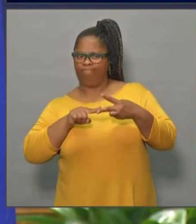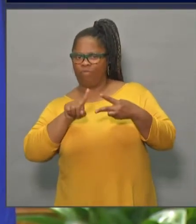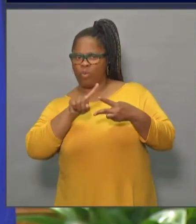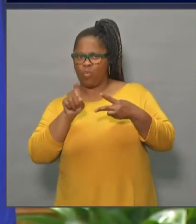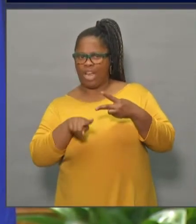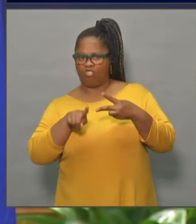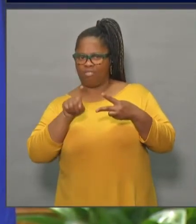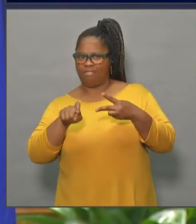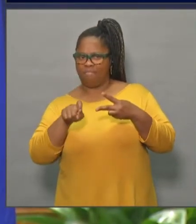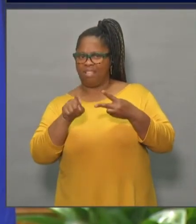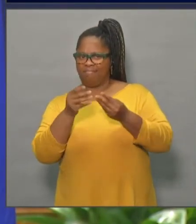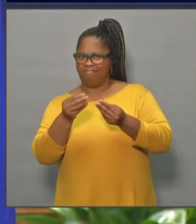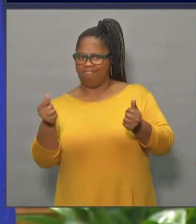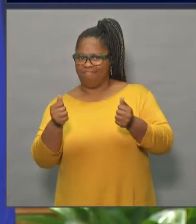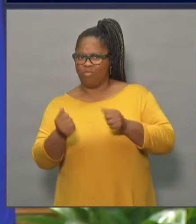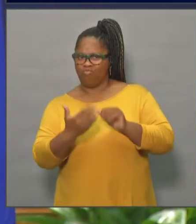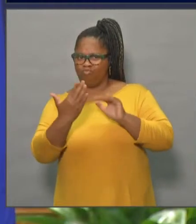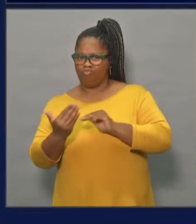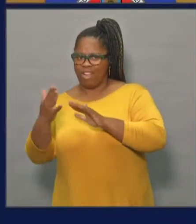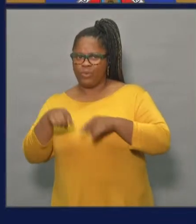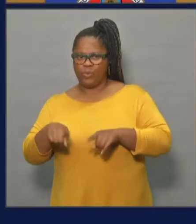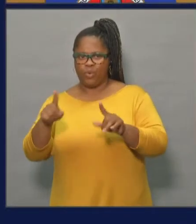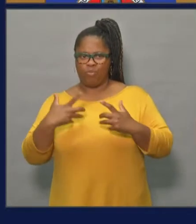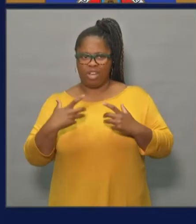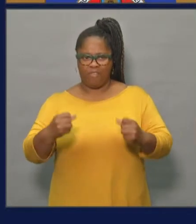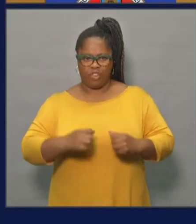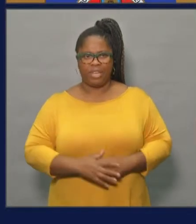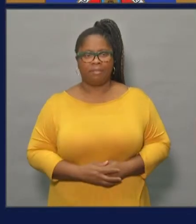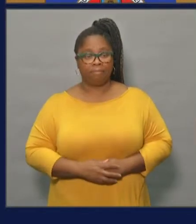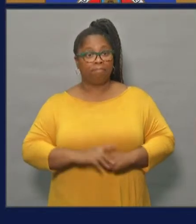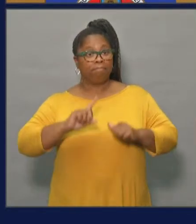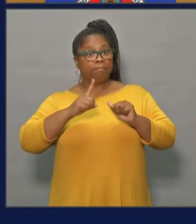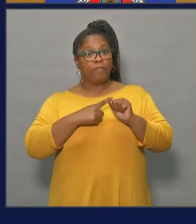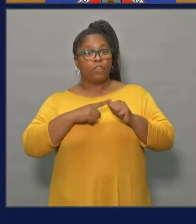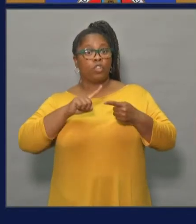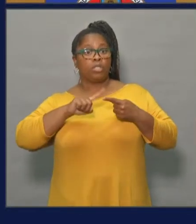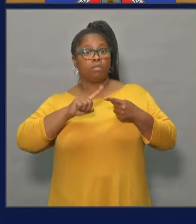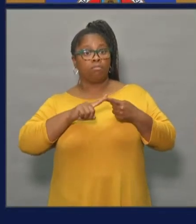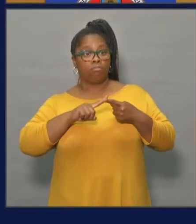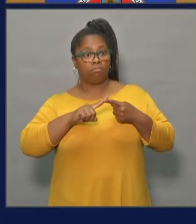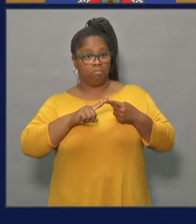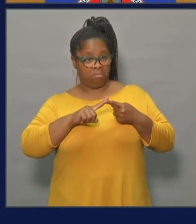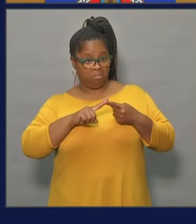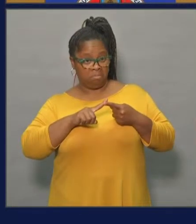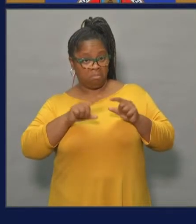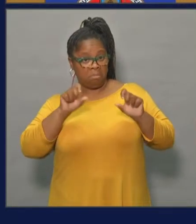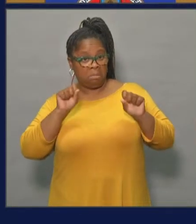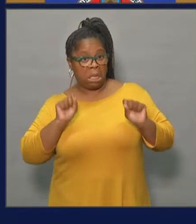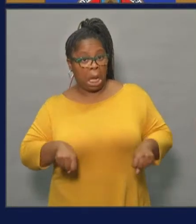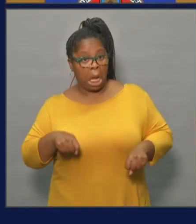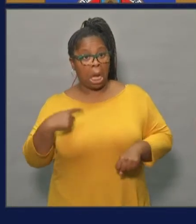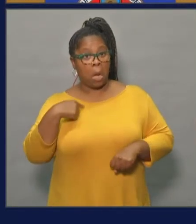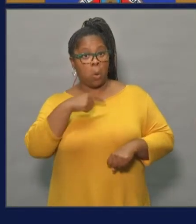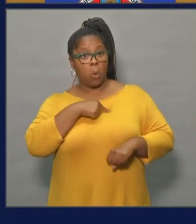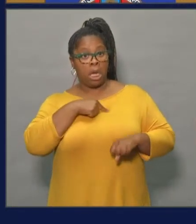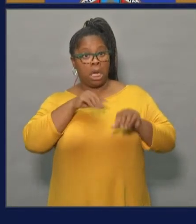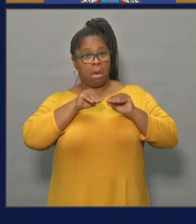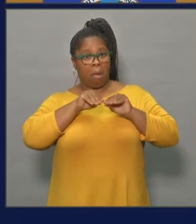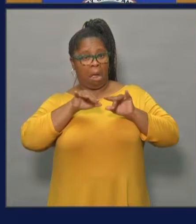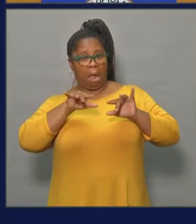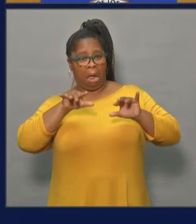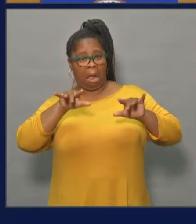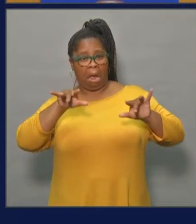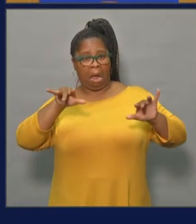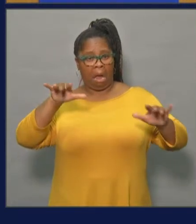answering through our recovery journey. The first question is, how capable are we of slowing the spread of